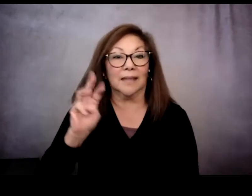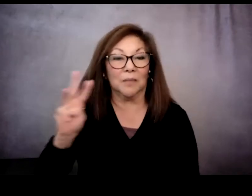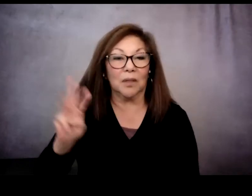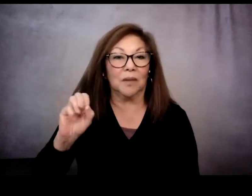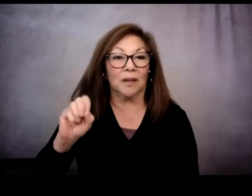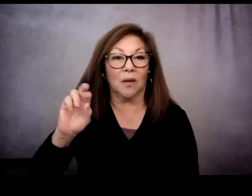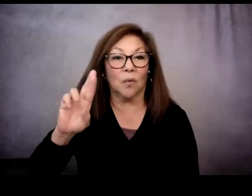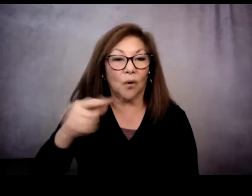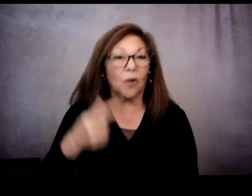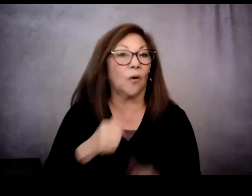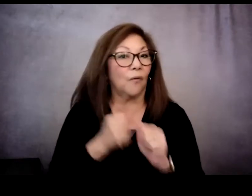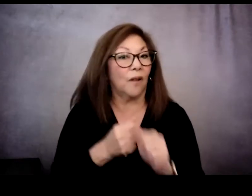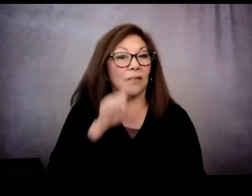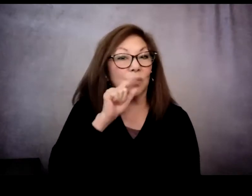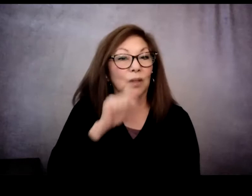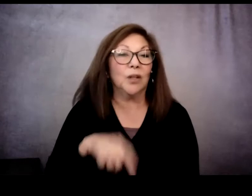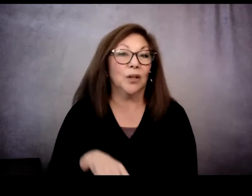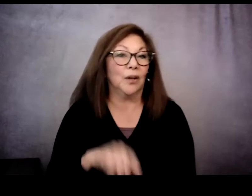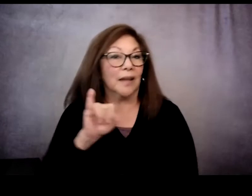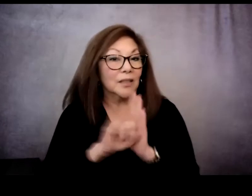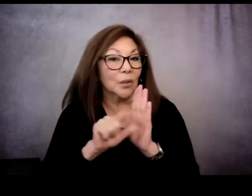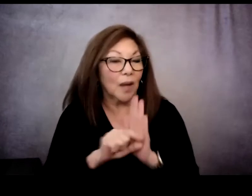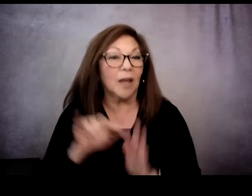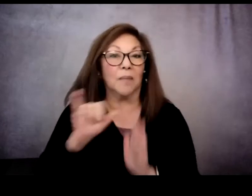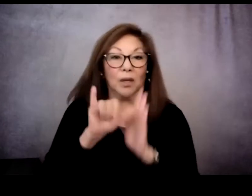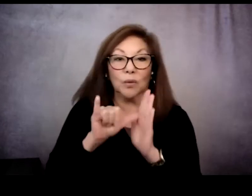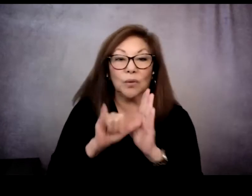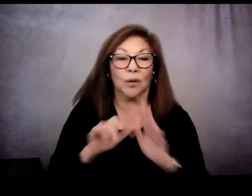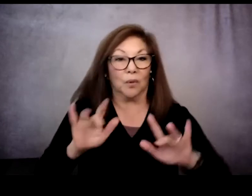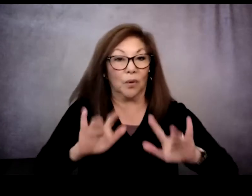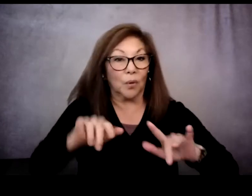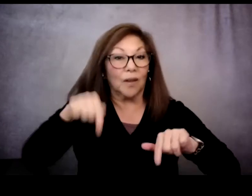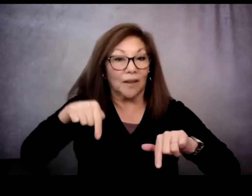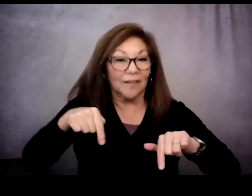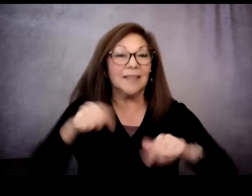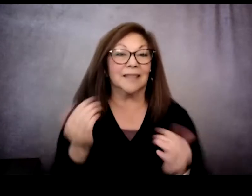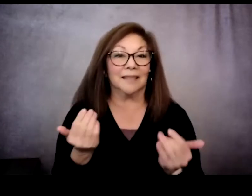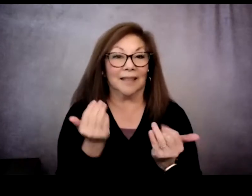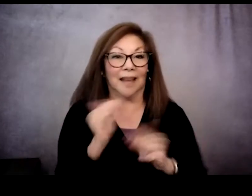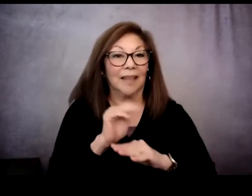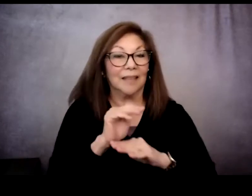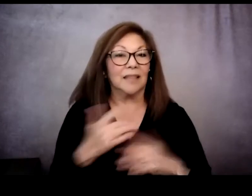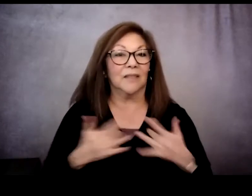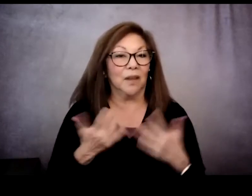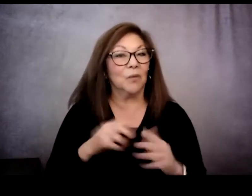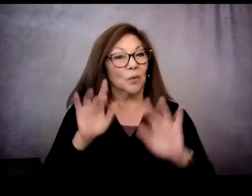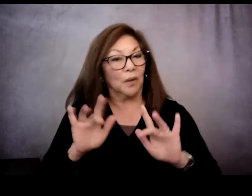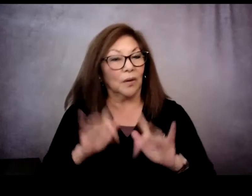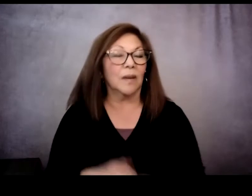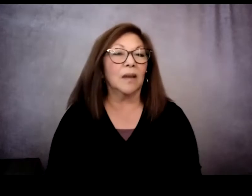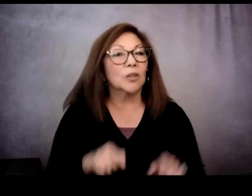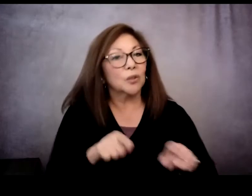or follow us on Twitter, Instagram, and YouTube, where the recording of this event will be posted. During the event, we ask that